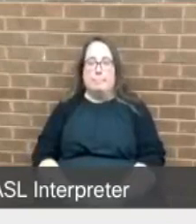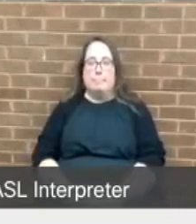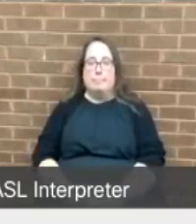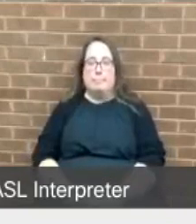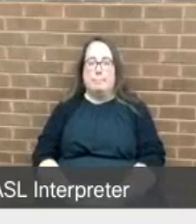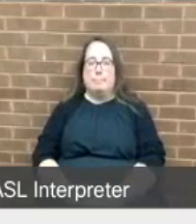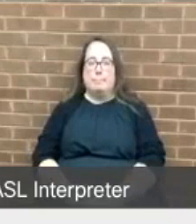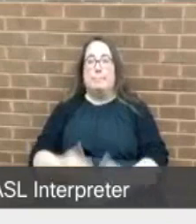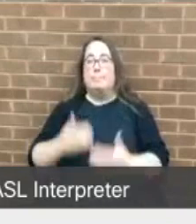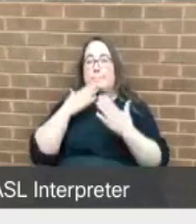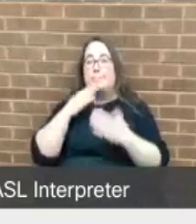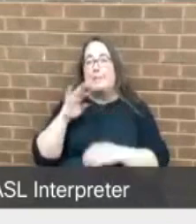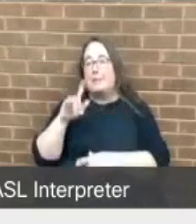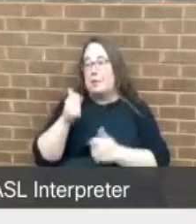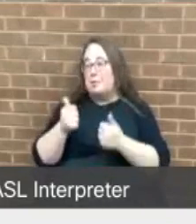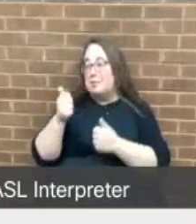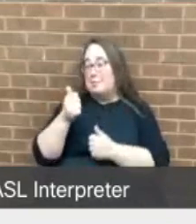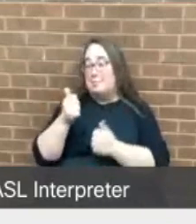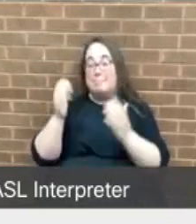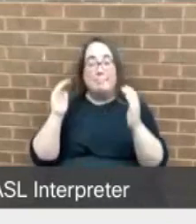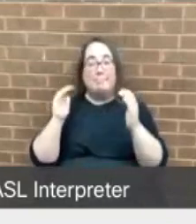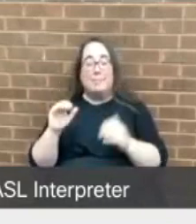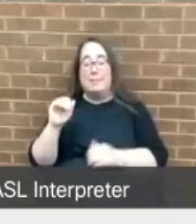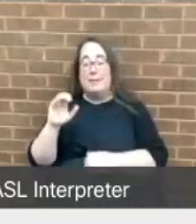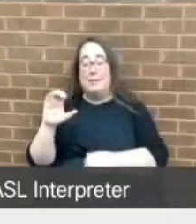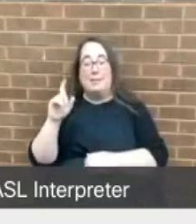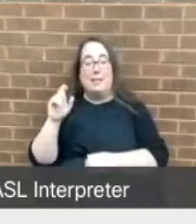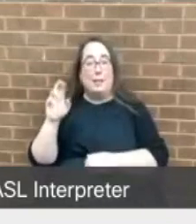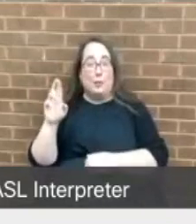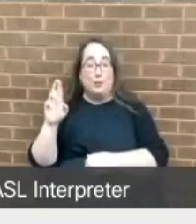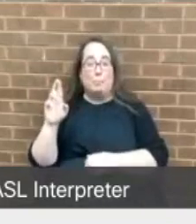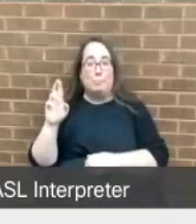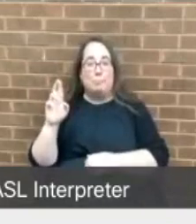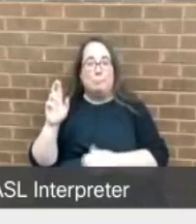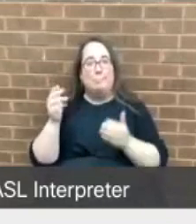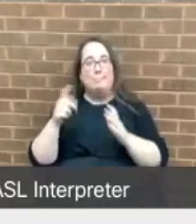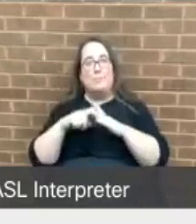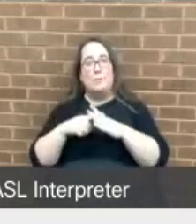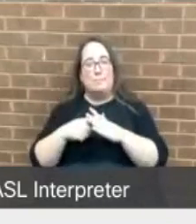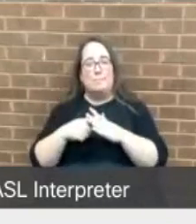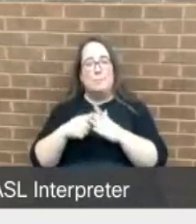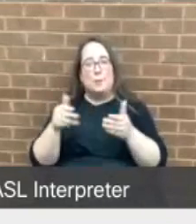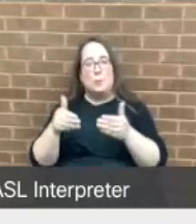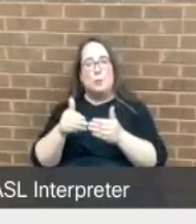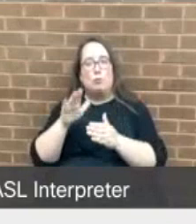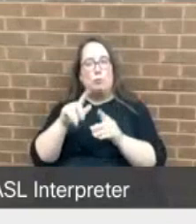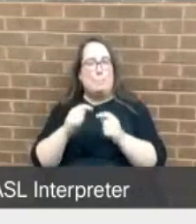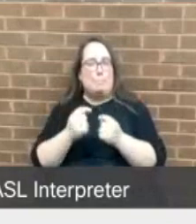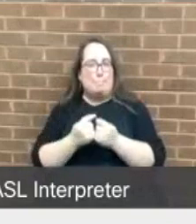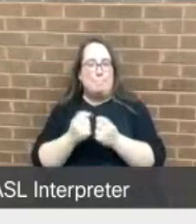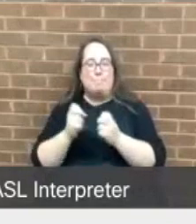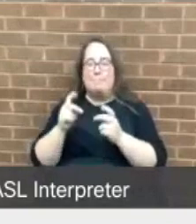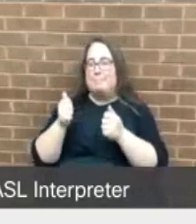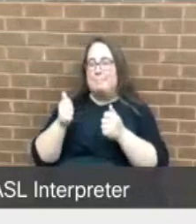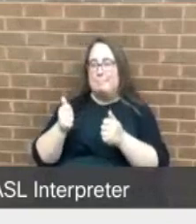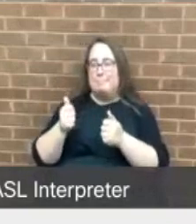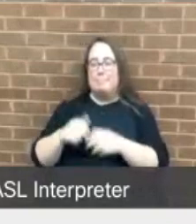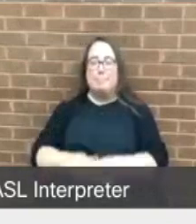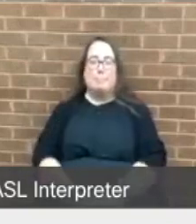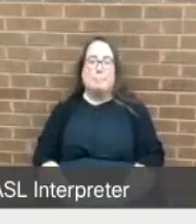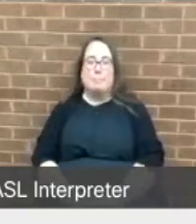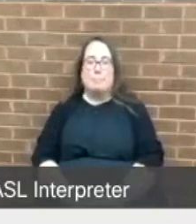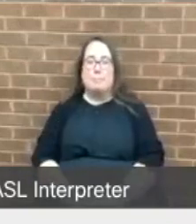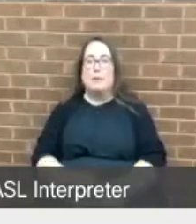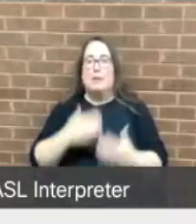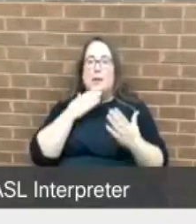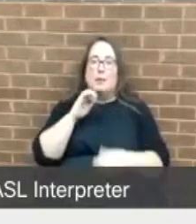Thank you, County Executive. Secretary Slater, why don't you go ahead and start your remarks and introduce your team. Great. Thank you so much, Bruce.